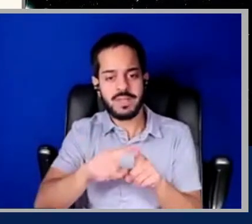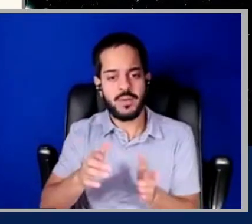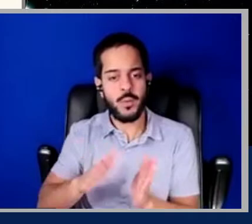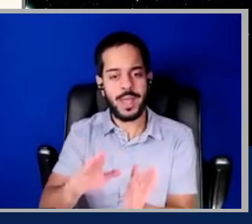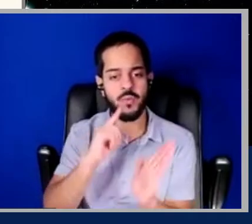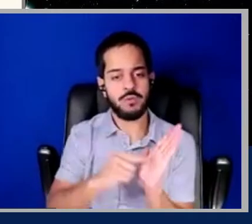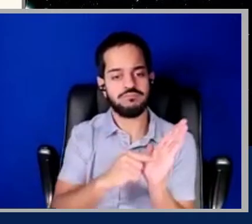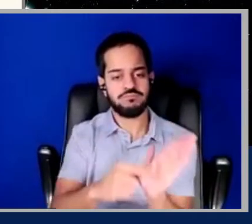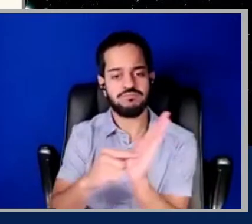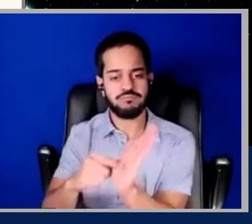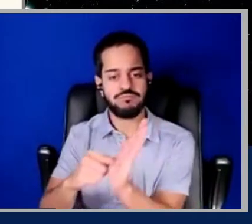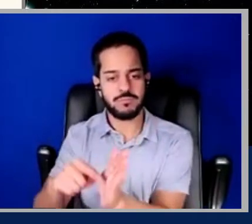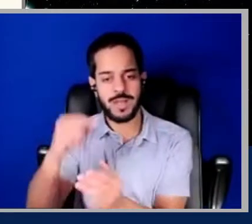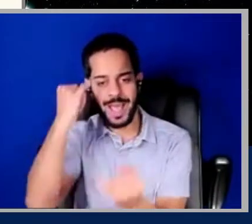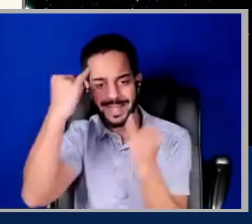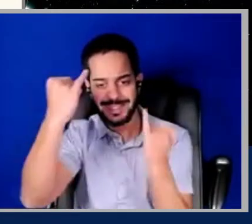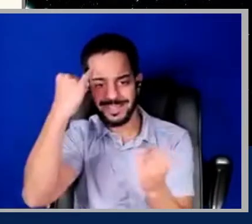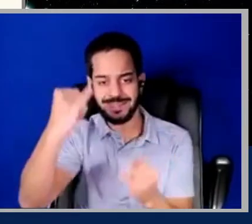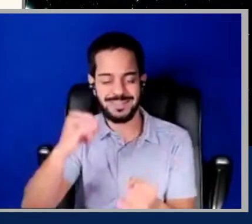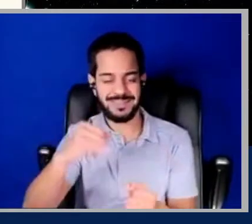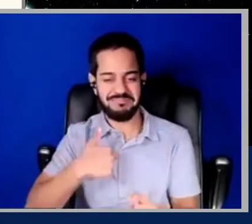need to slow down.